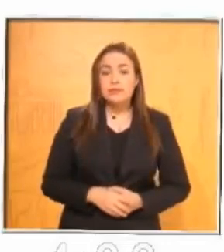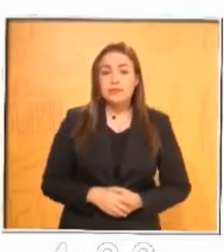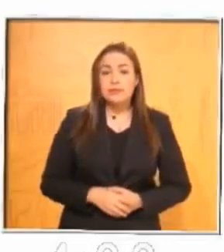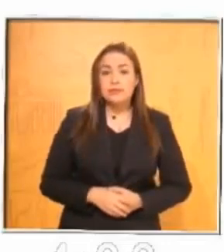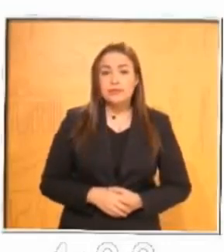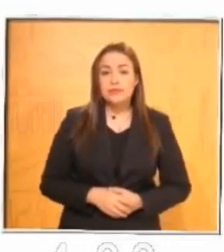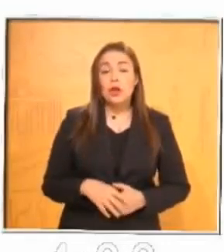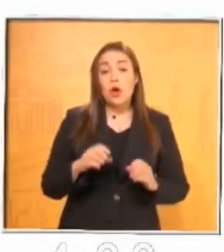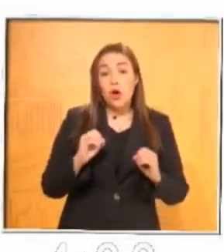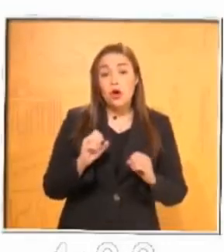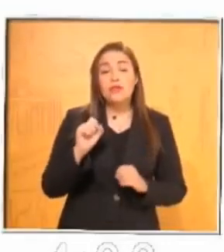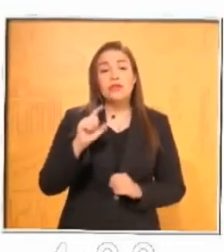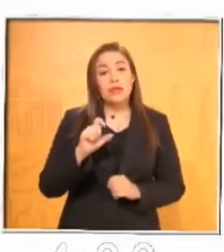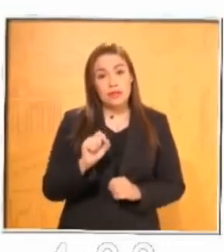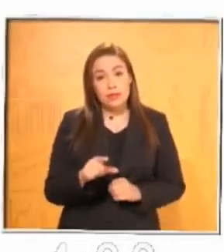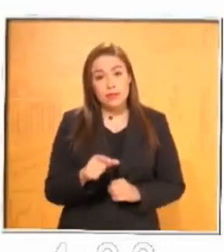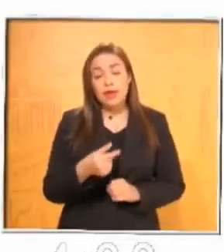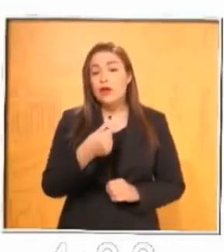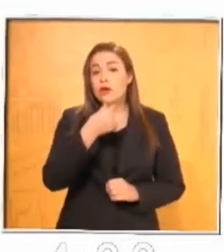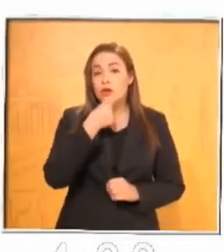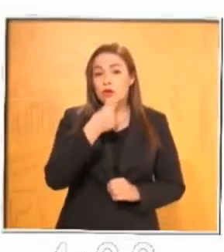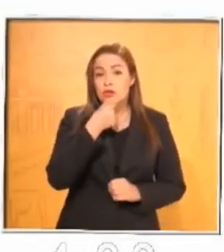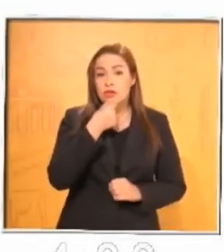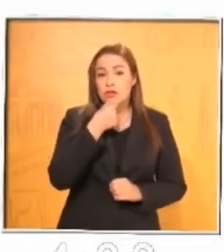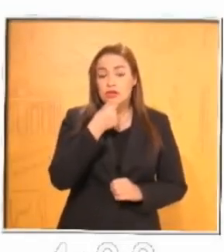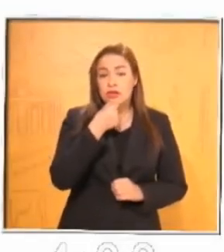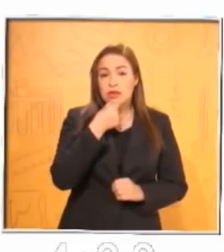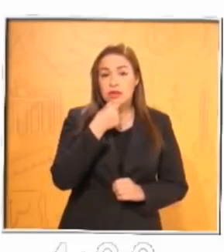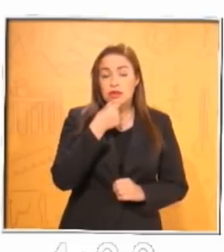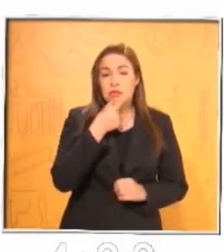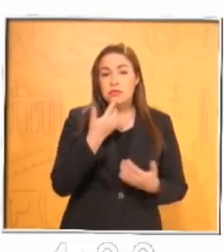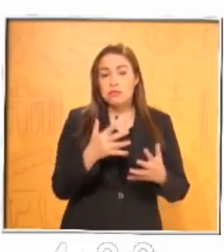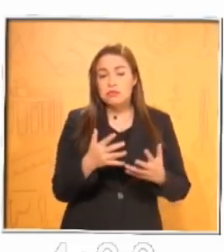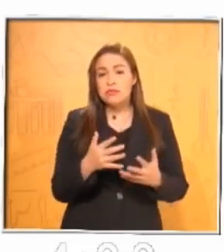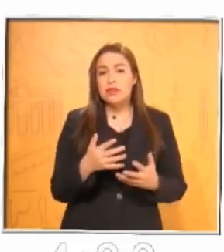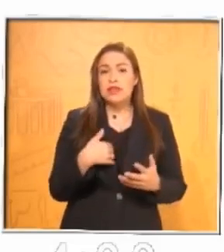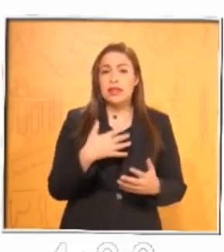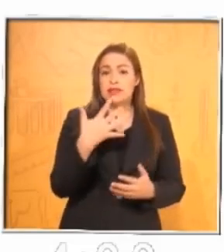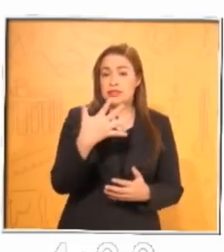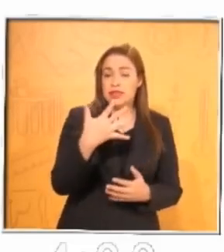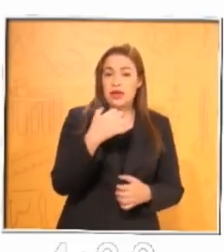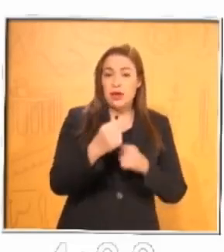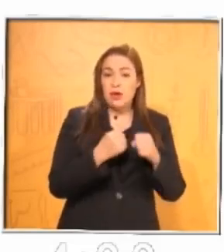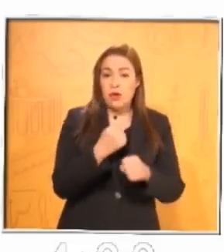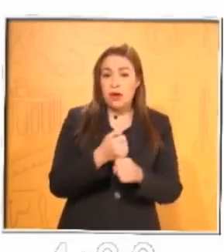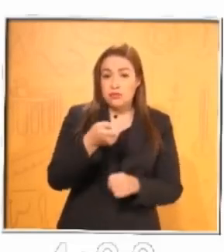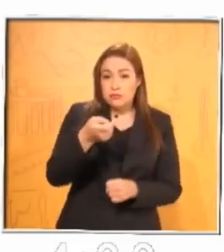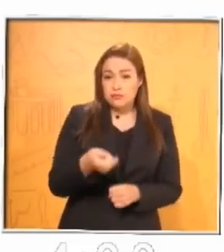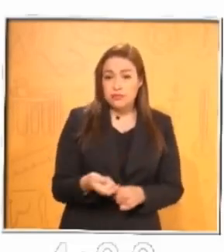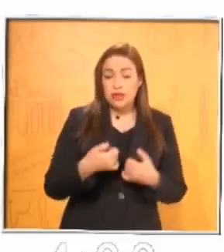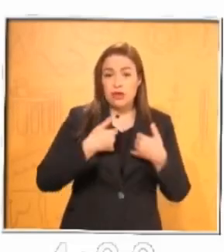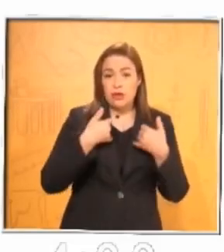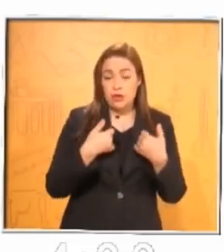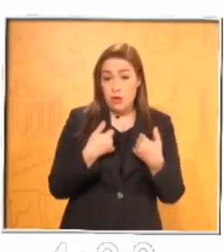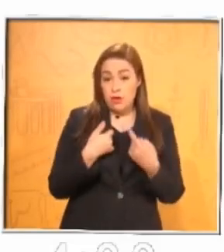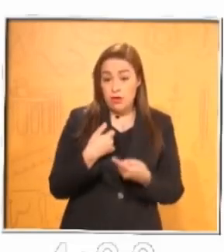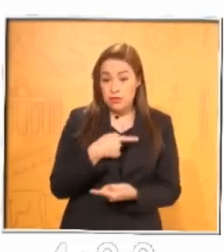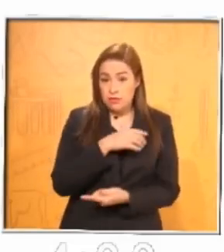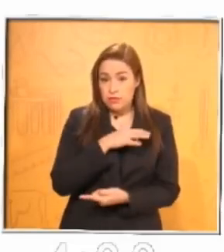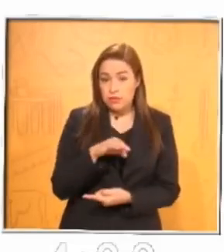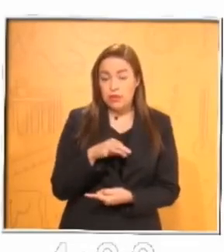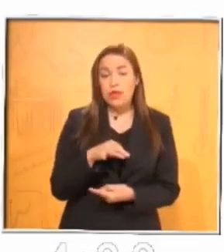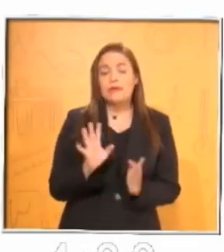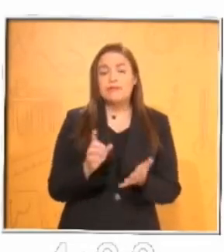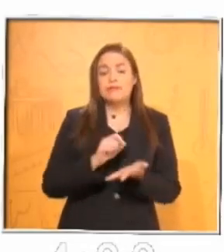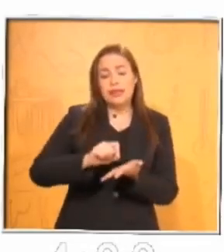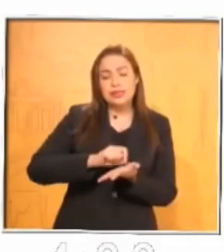also children like 5 to 8 years? Okay, please, now write your ideas.